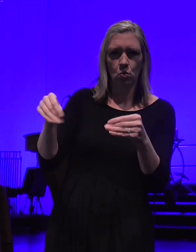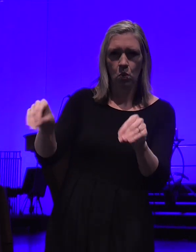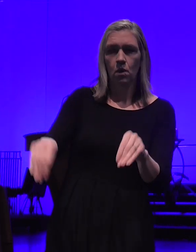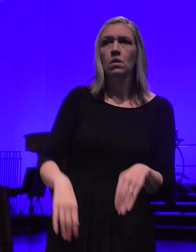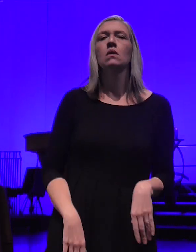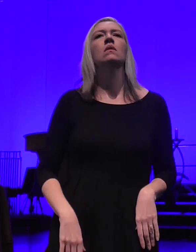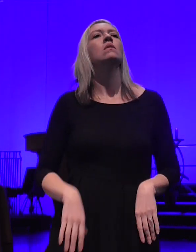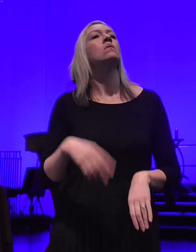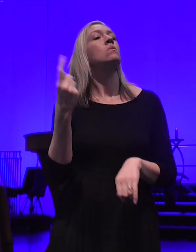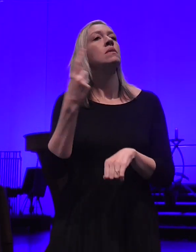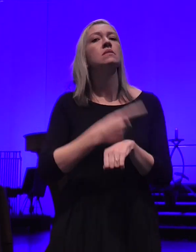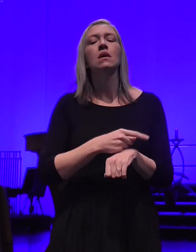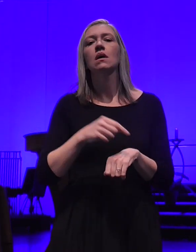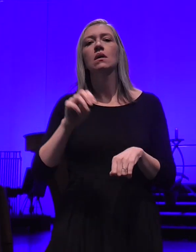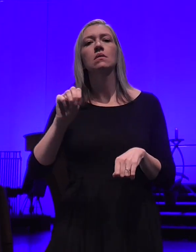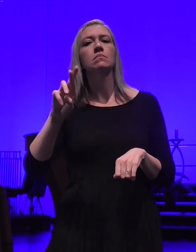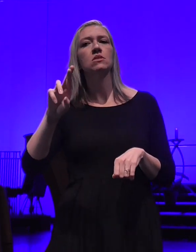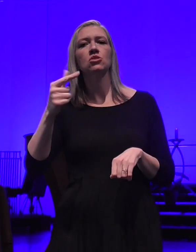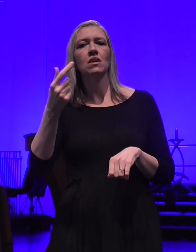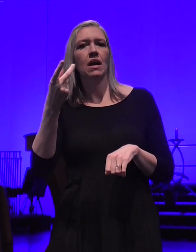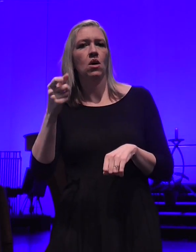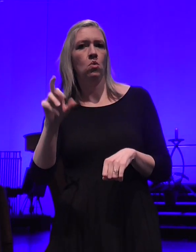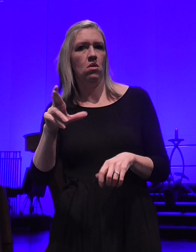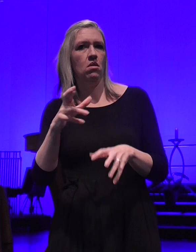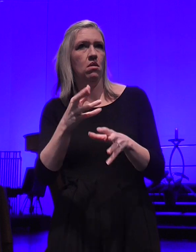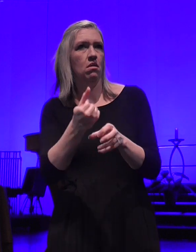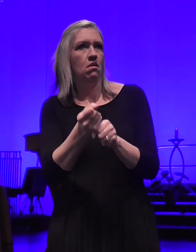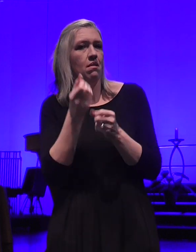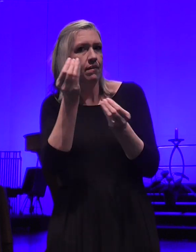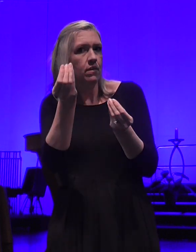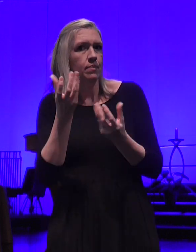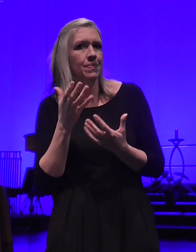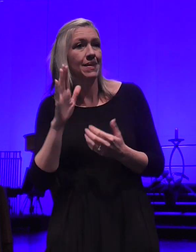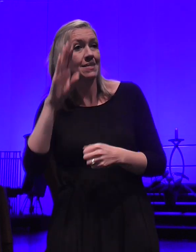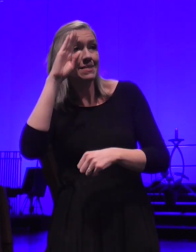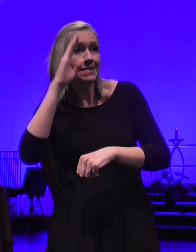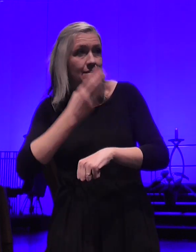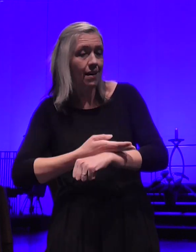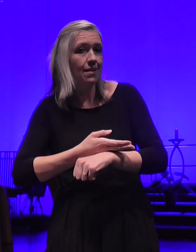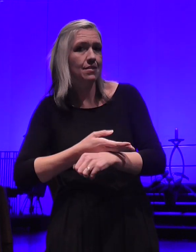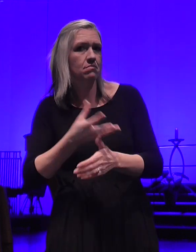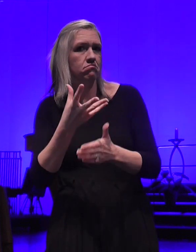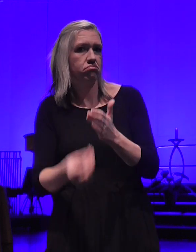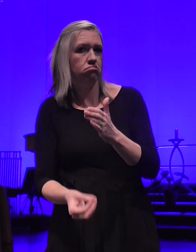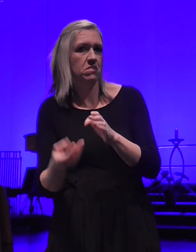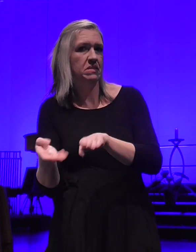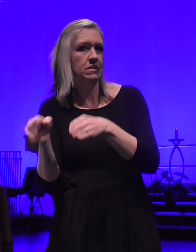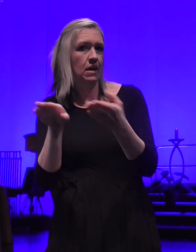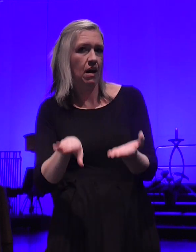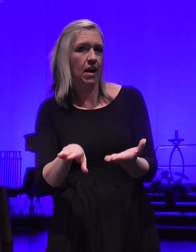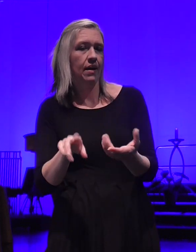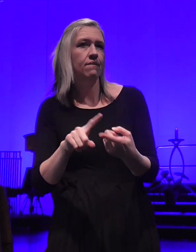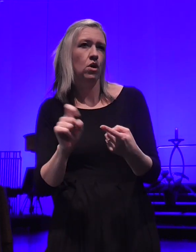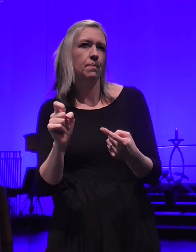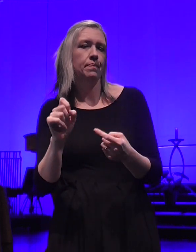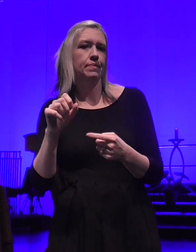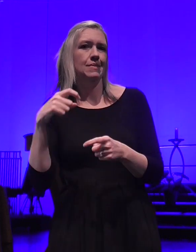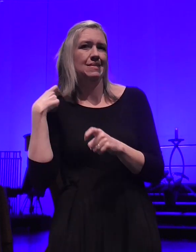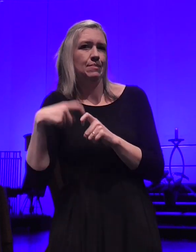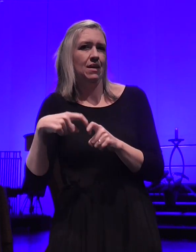day, Mr. Gower has gotten the painful news that his son has died of influenza. It was probably the Spanish flu.